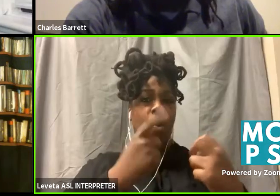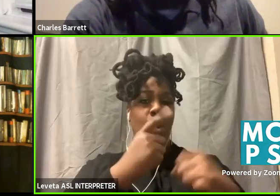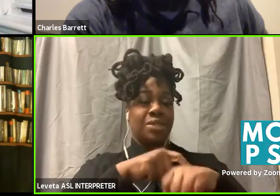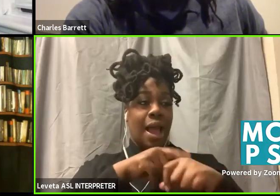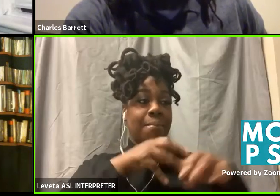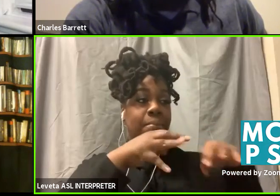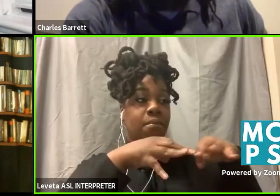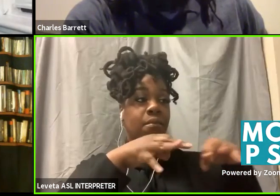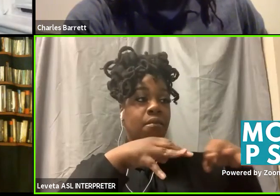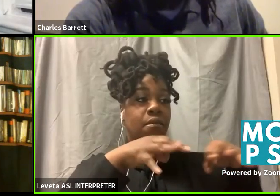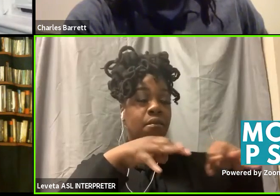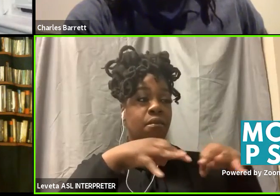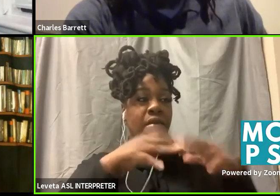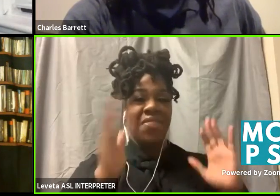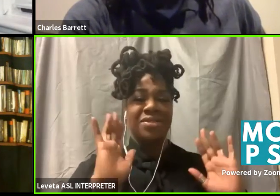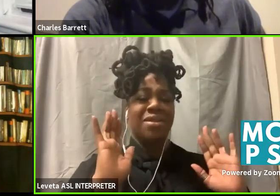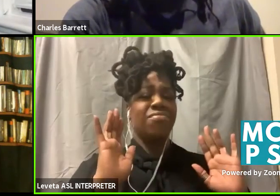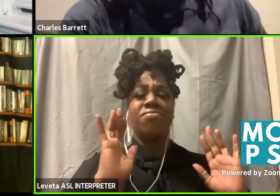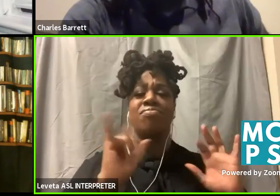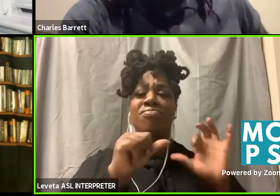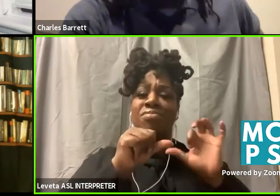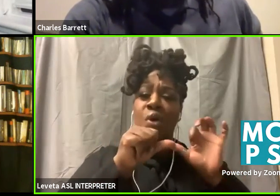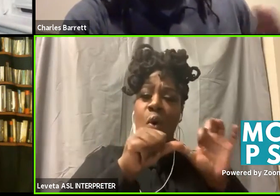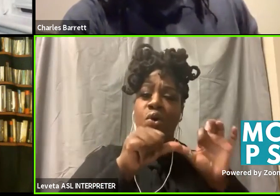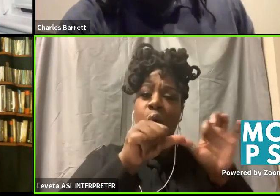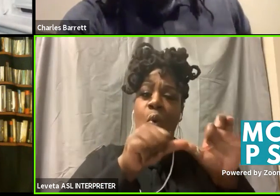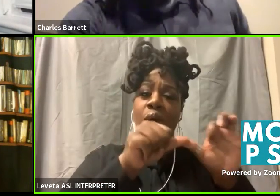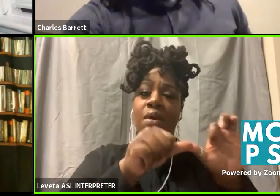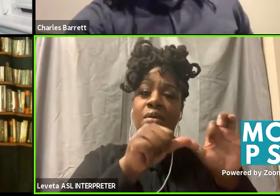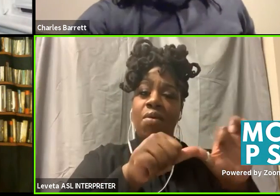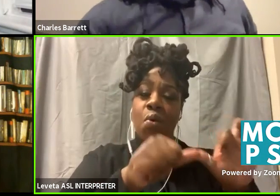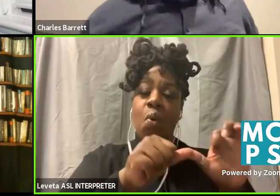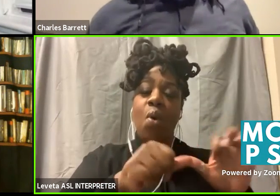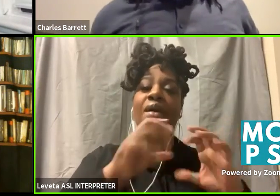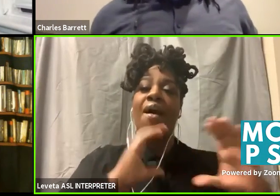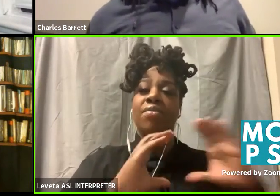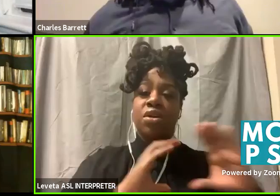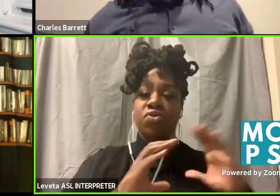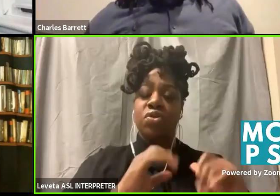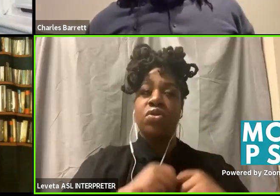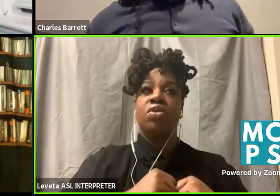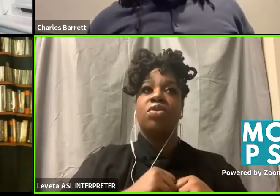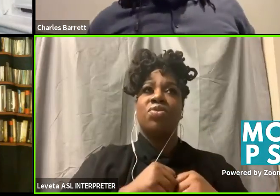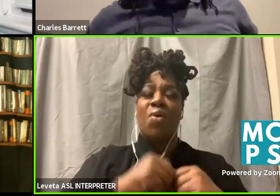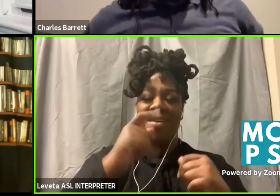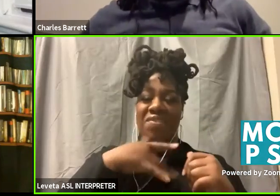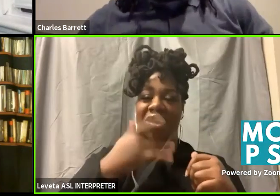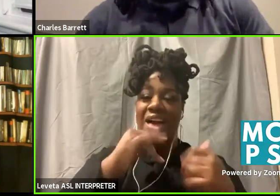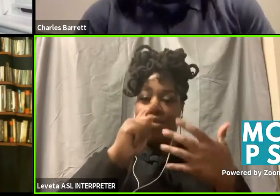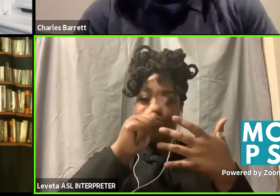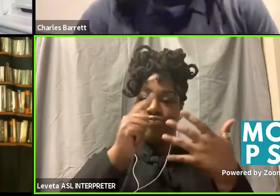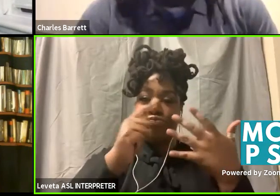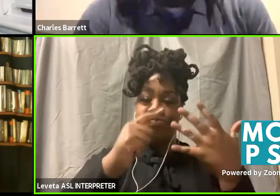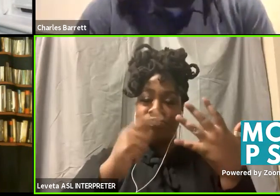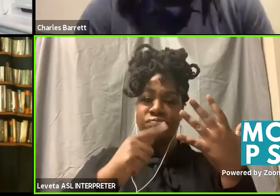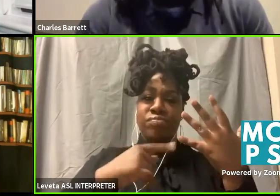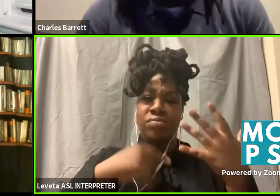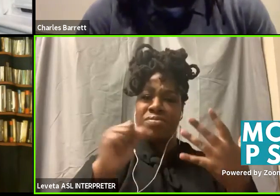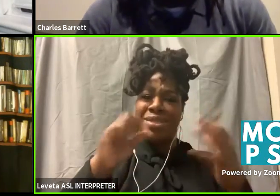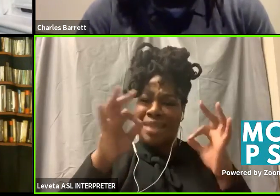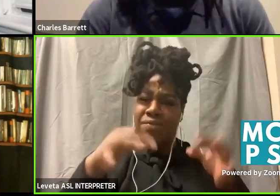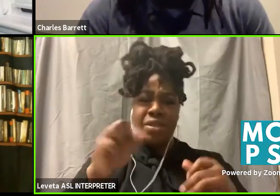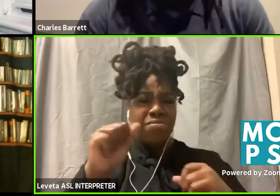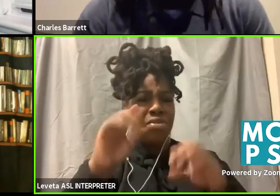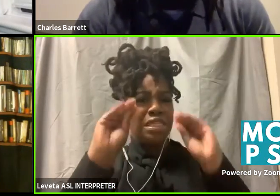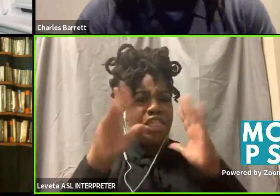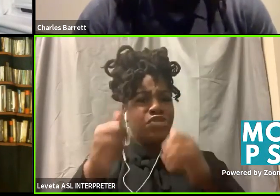frame things, make them real and meaningful for our students. So I would say all of that. Certainly, teachers are wonderful people, but you know,